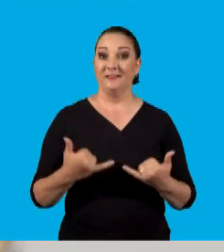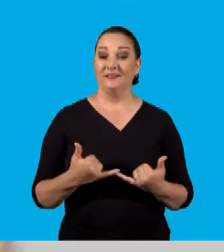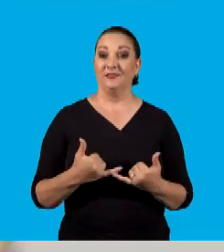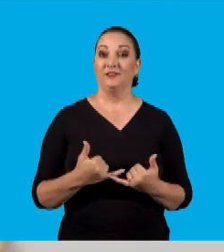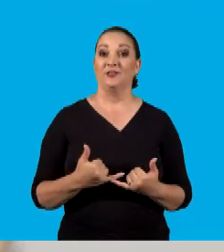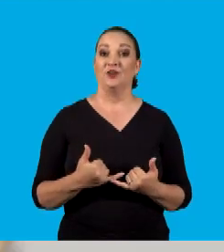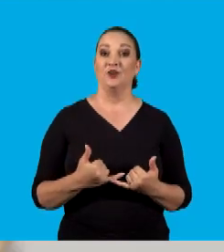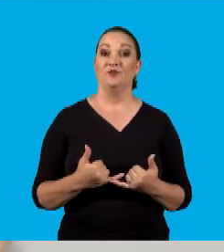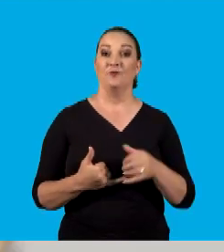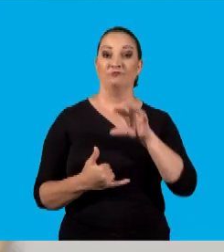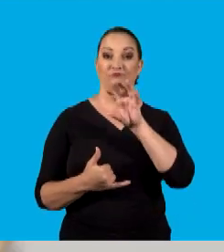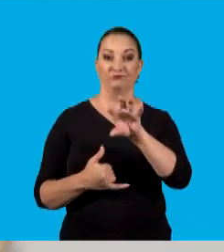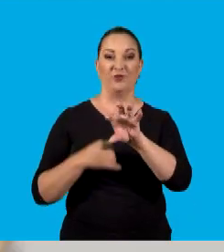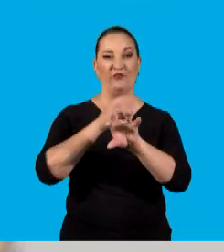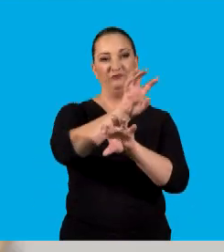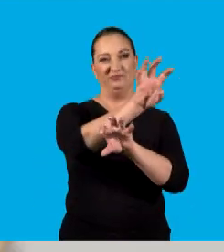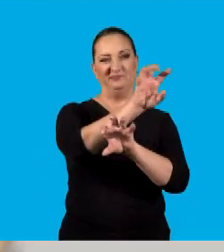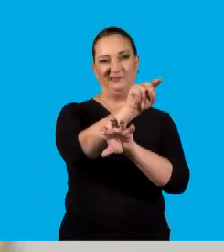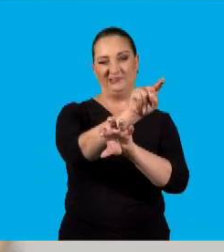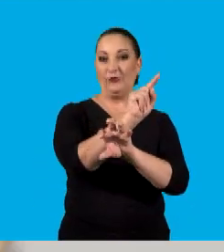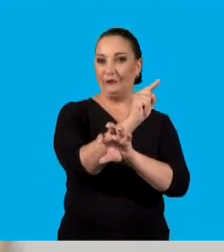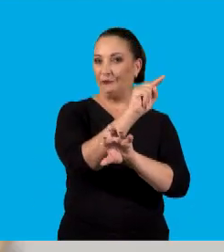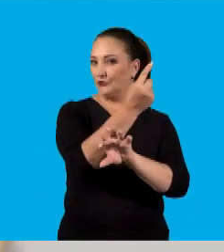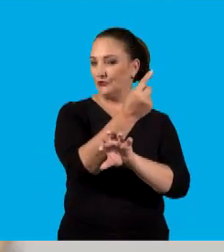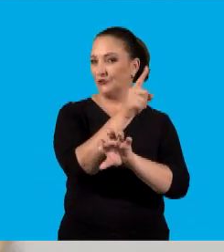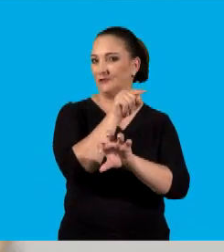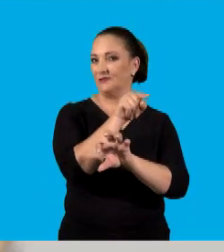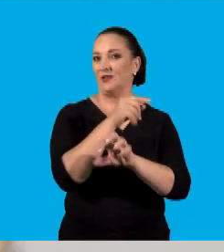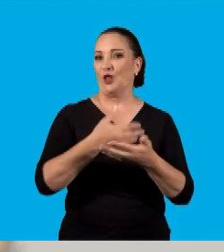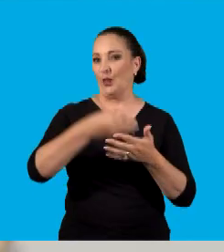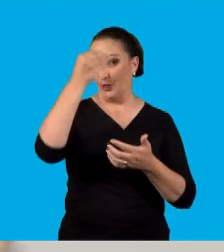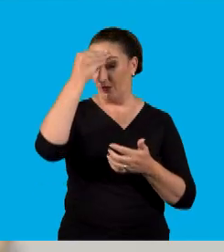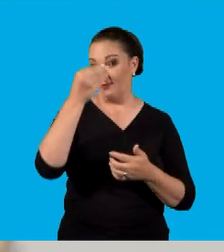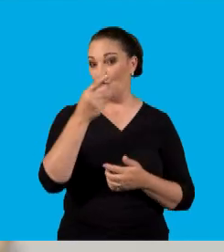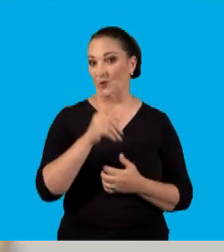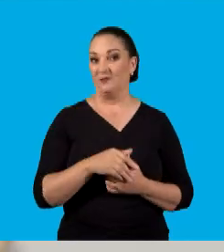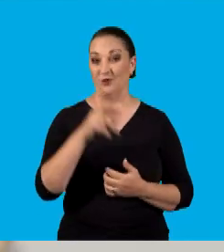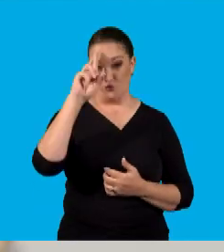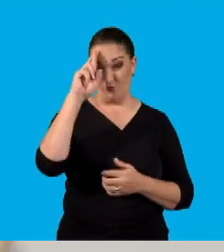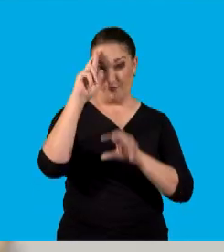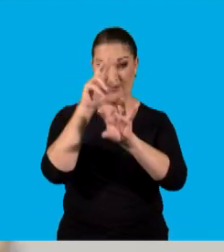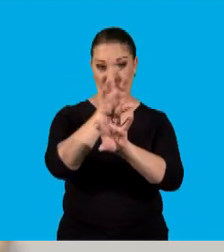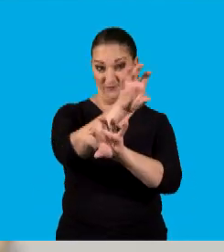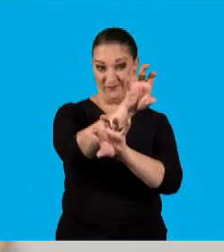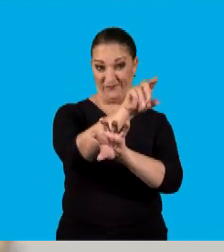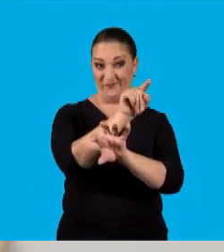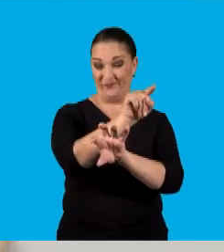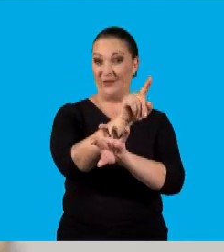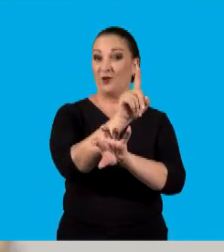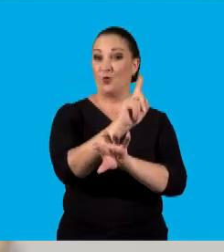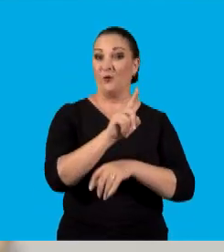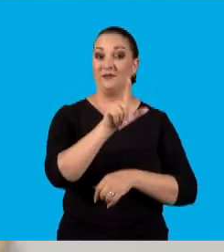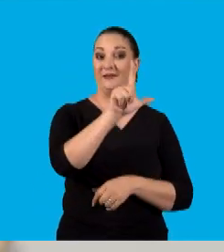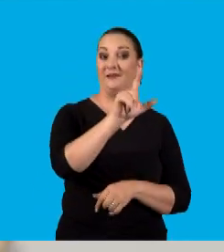lesson. Let's go over to the first concept of our concept map, and let's see what we can learn from that. Now remember, the